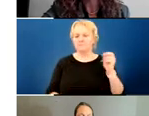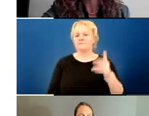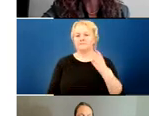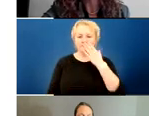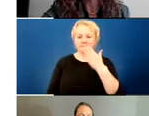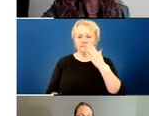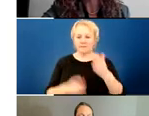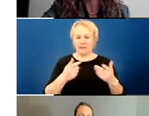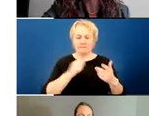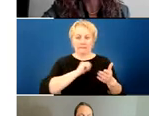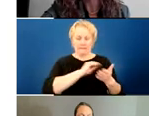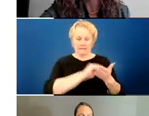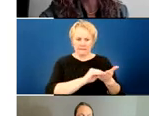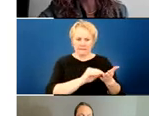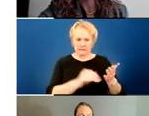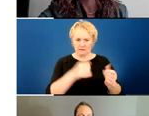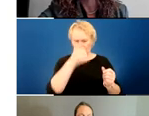going to make myself a little note here.